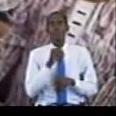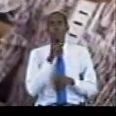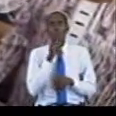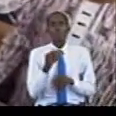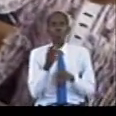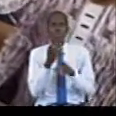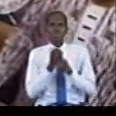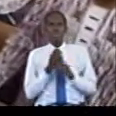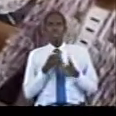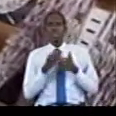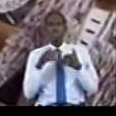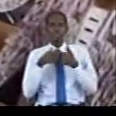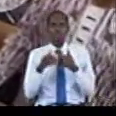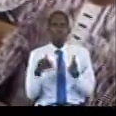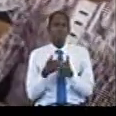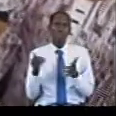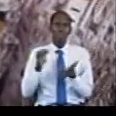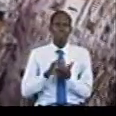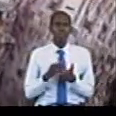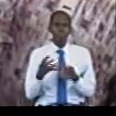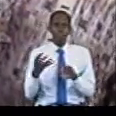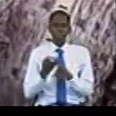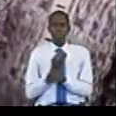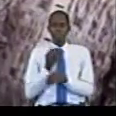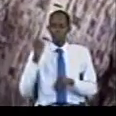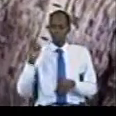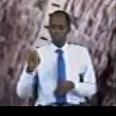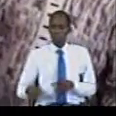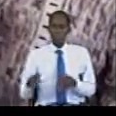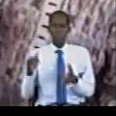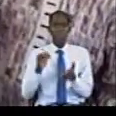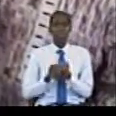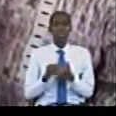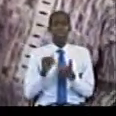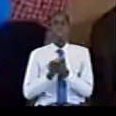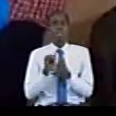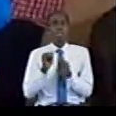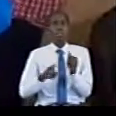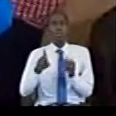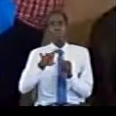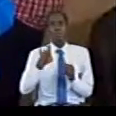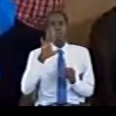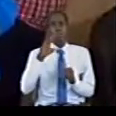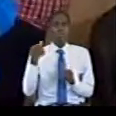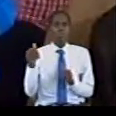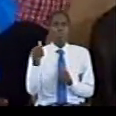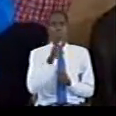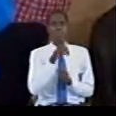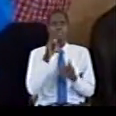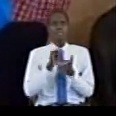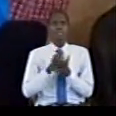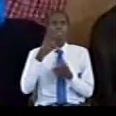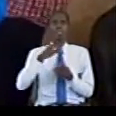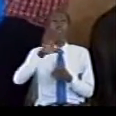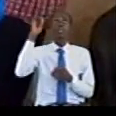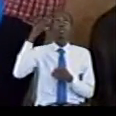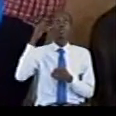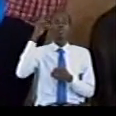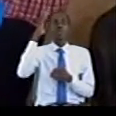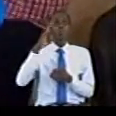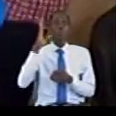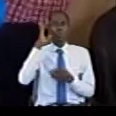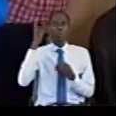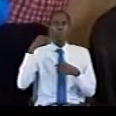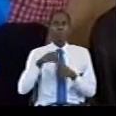it, picking it up and dropping it. That everywhere you find yourself, that the grace of God will cover your life.